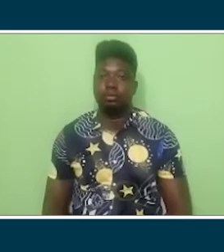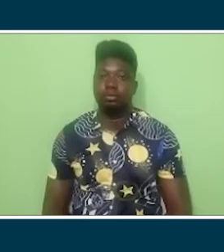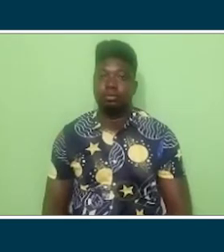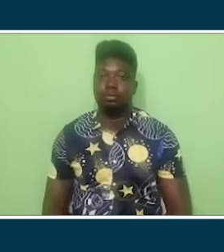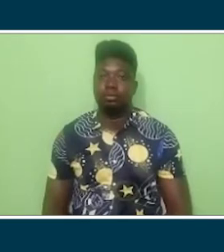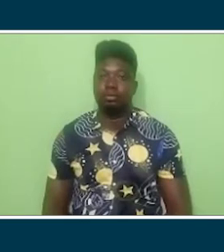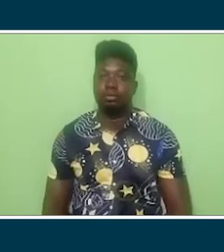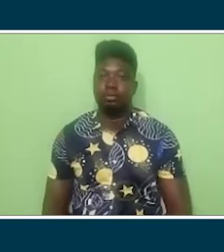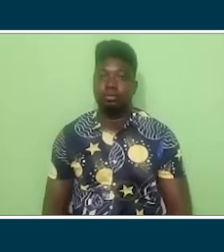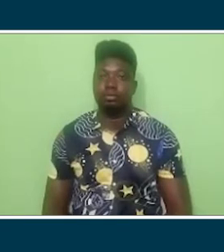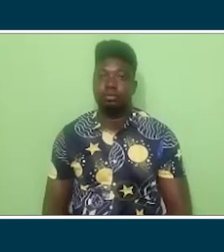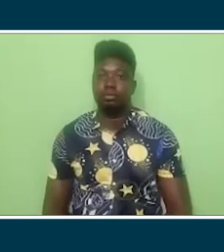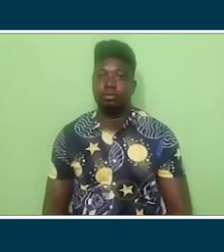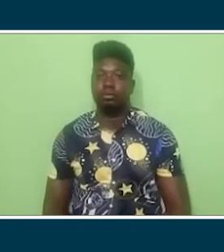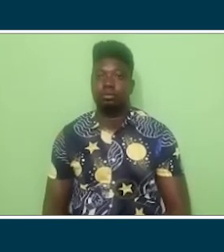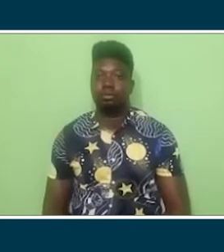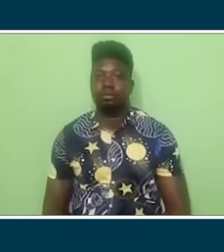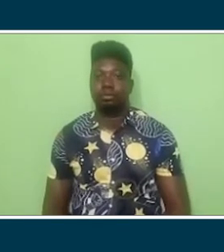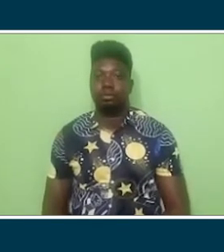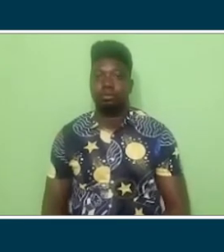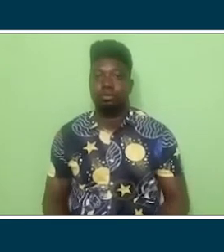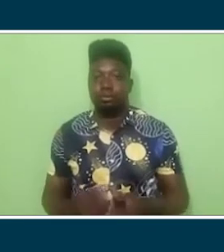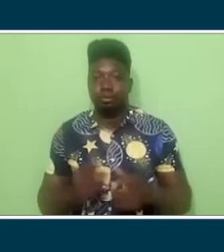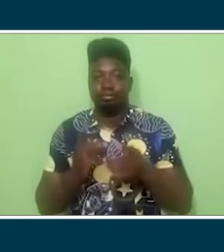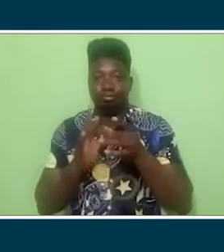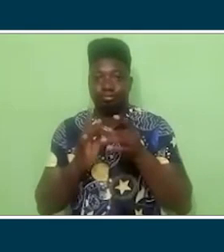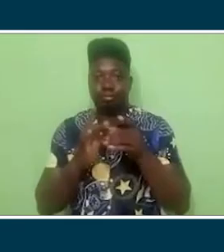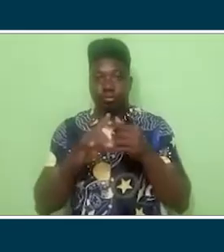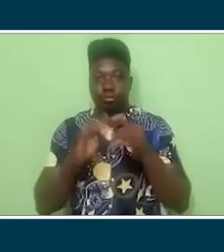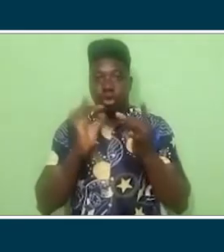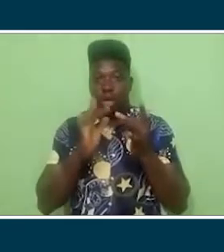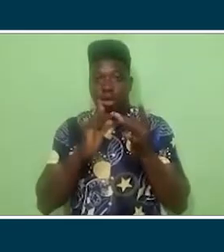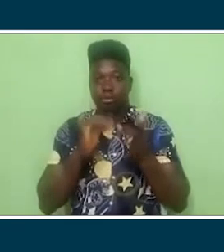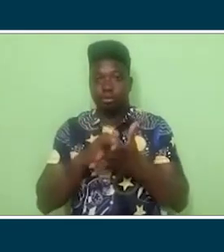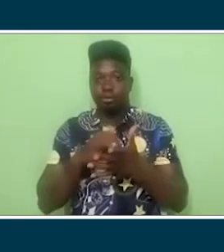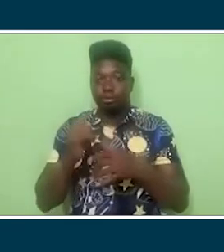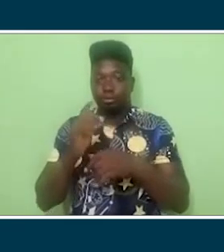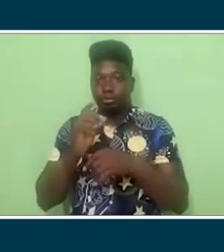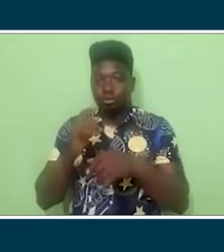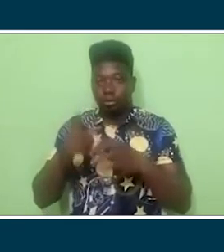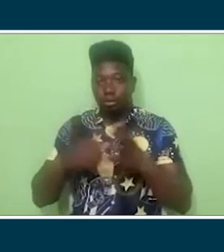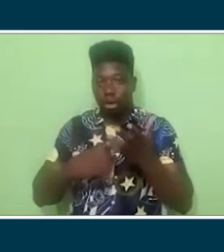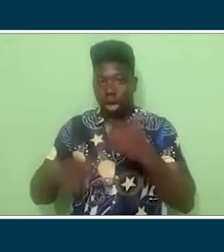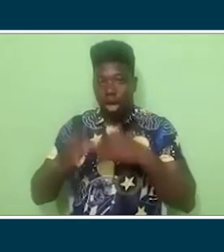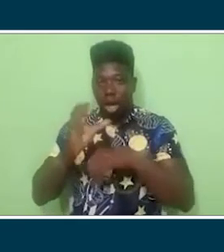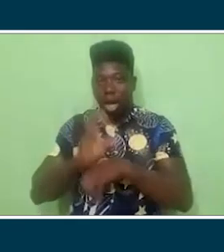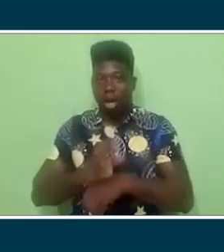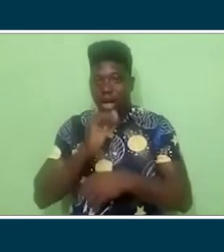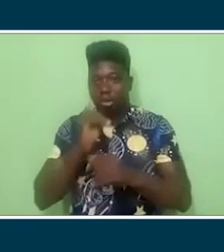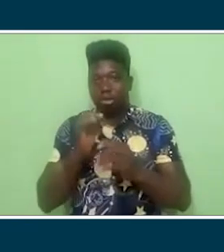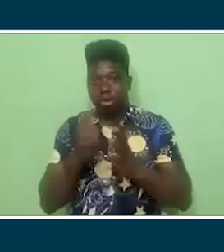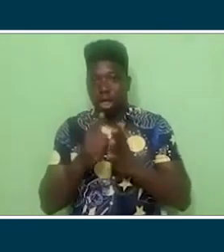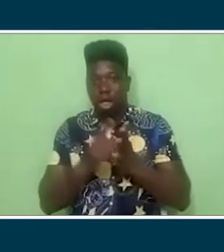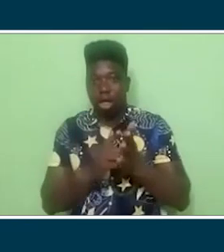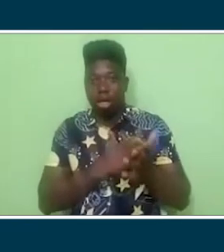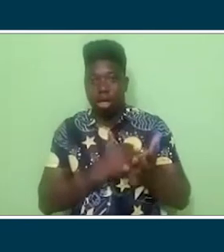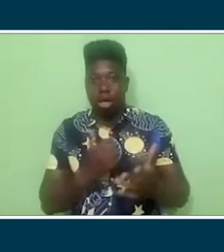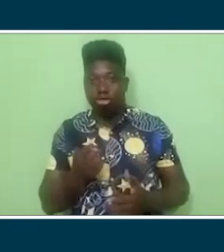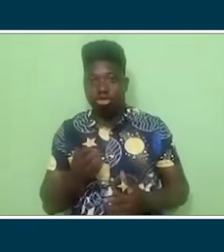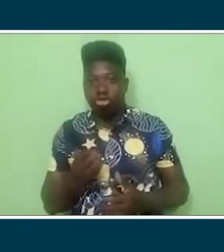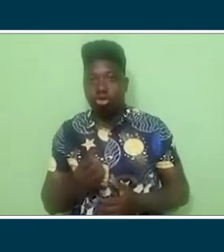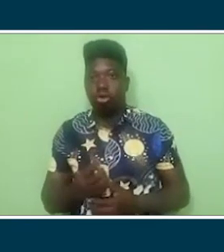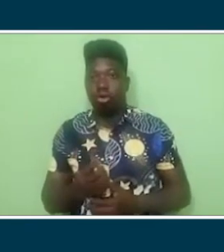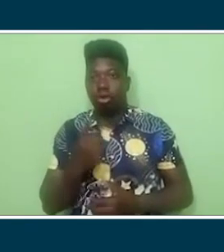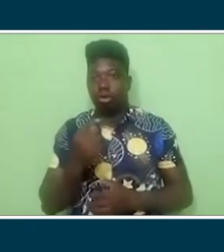deep longing for connection that cancel culture is a distortion of. And so the world that I'm building